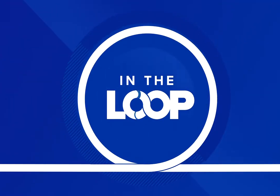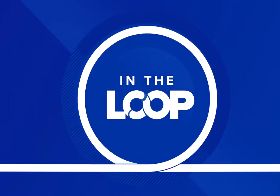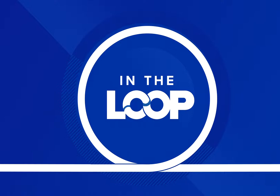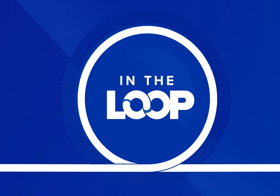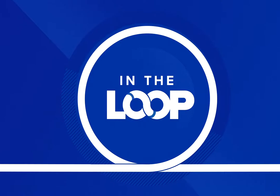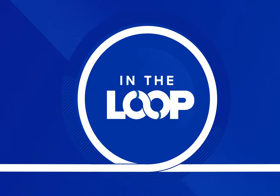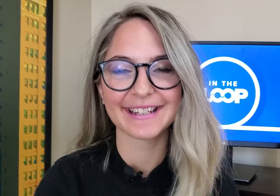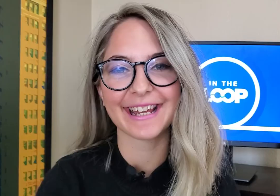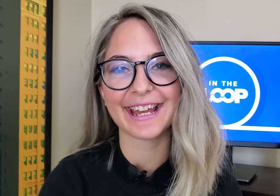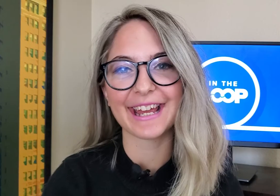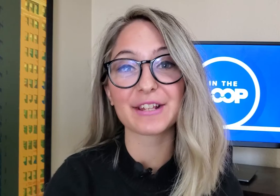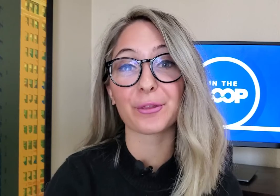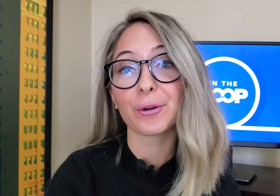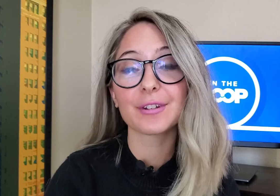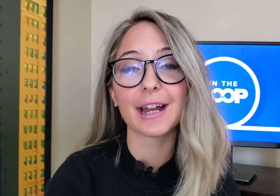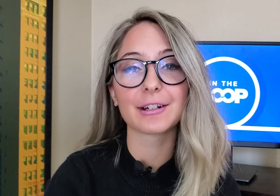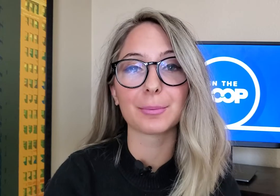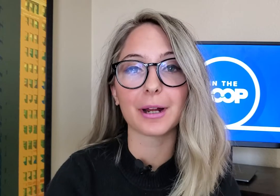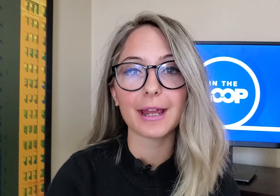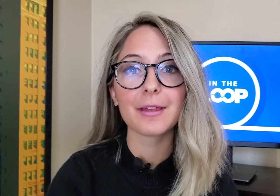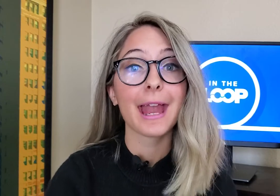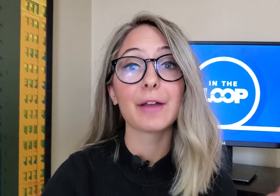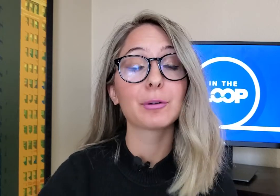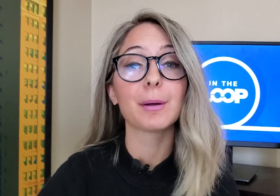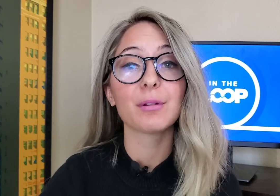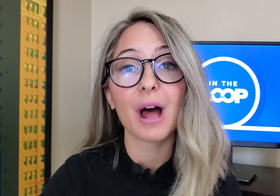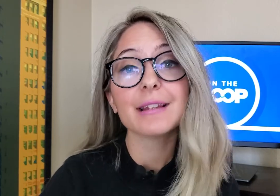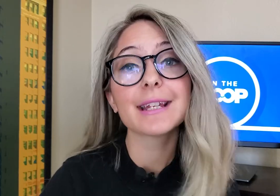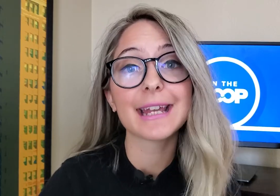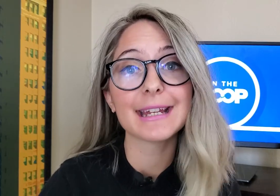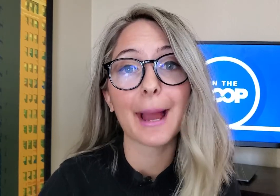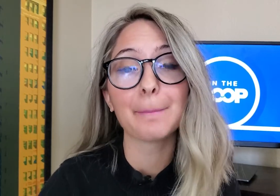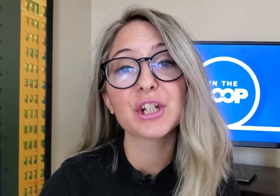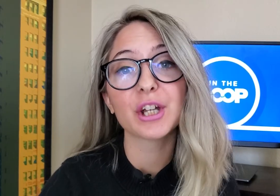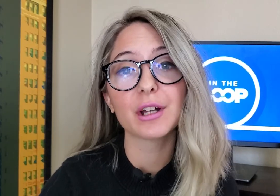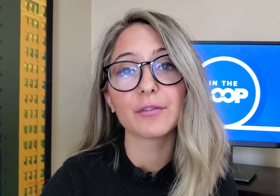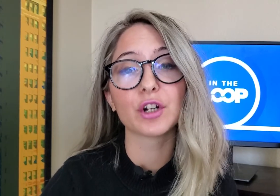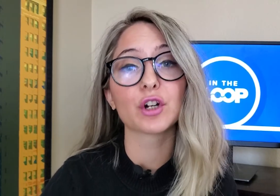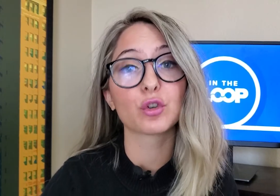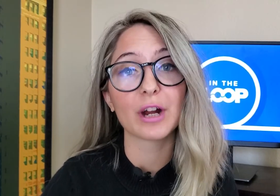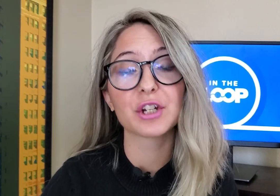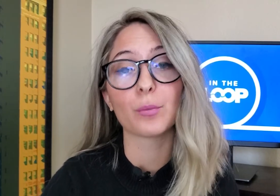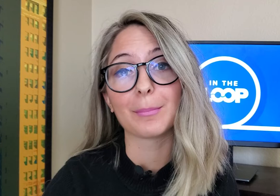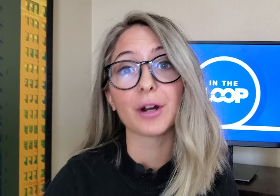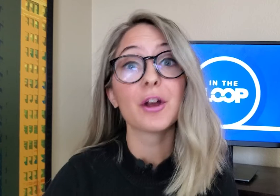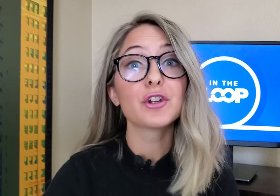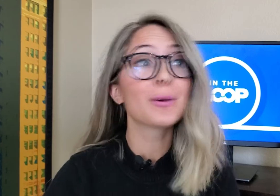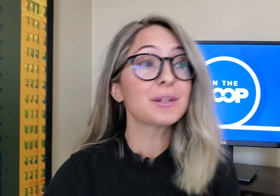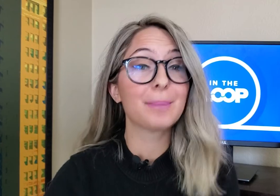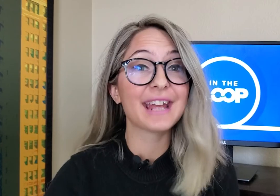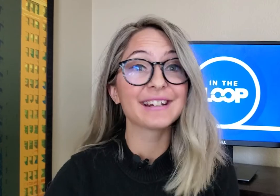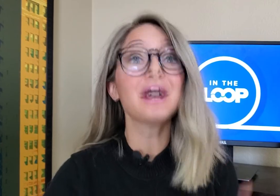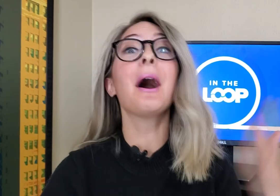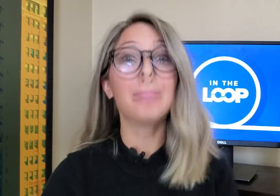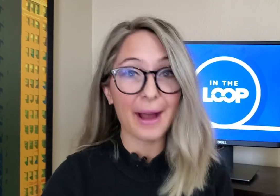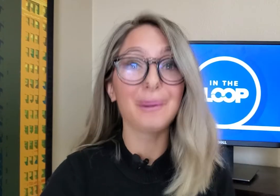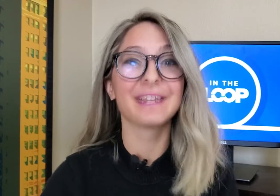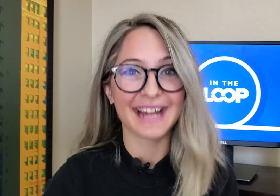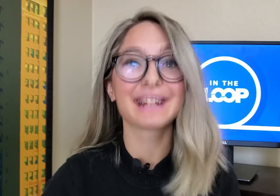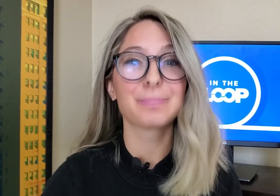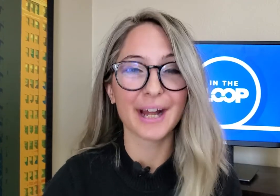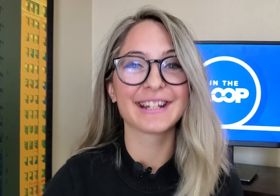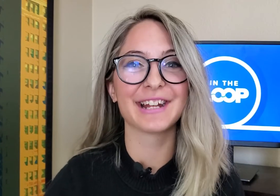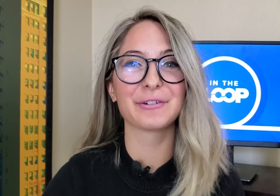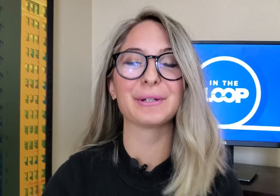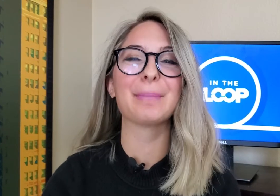Hey everyone, I'm Jensen. It is Thursday, October 8th, and from a plot to kidnap Michigan Governor Gretchen Whitmer to a debate